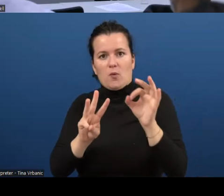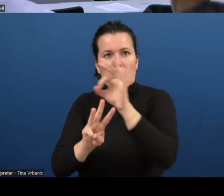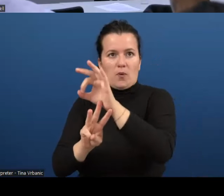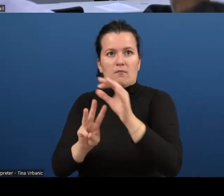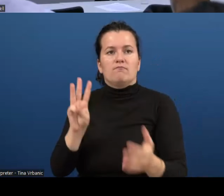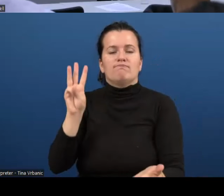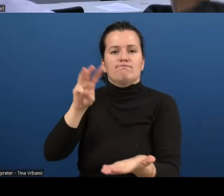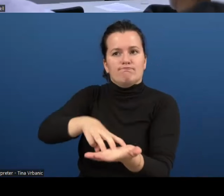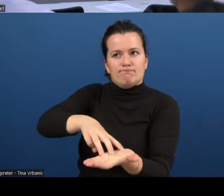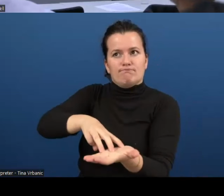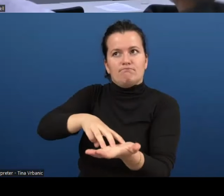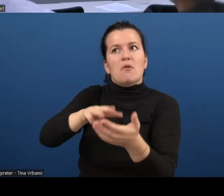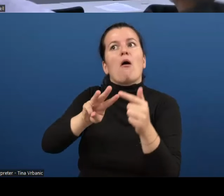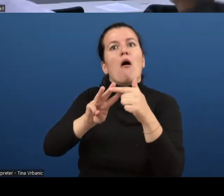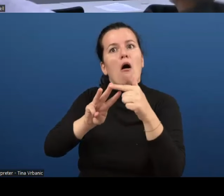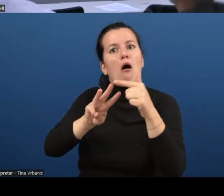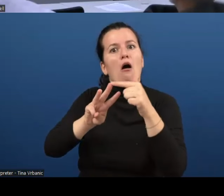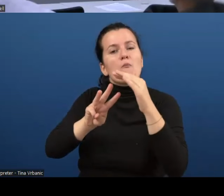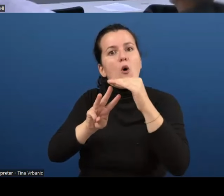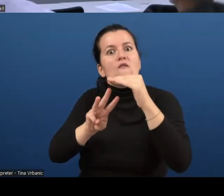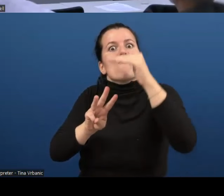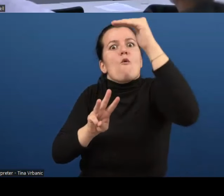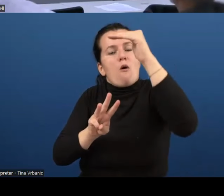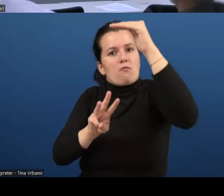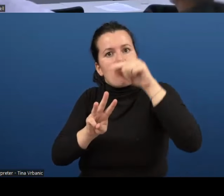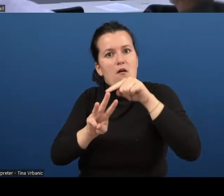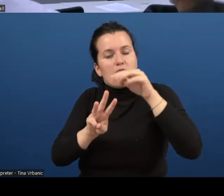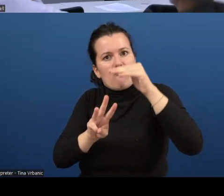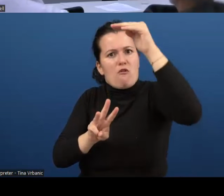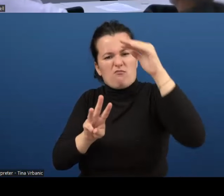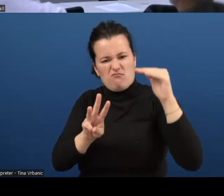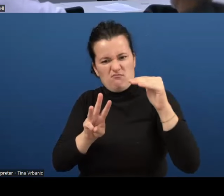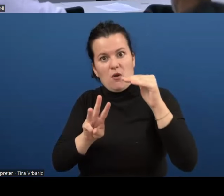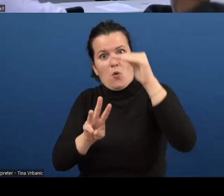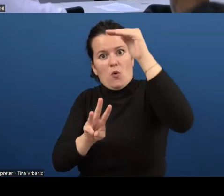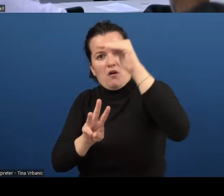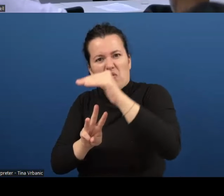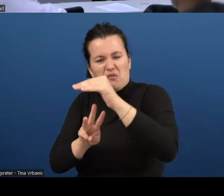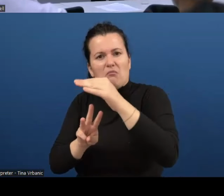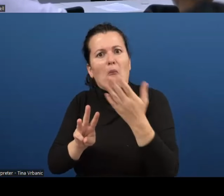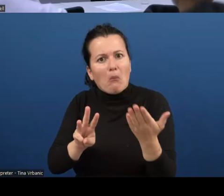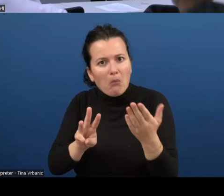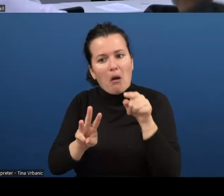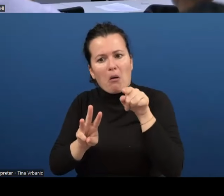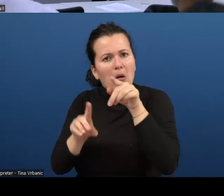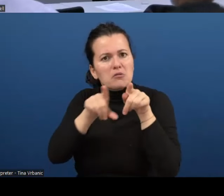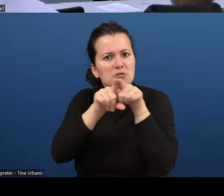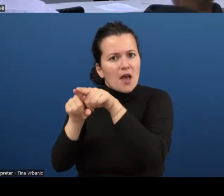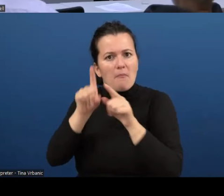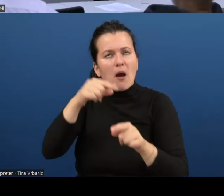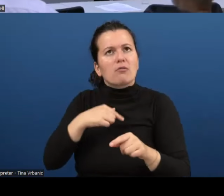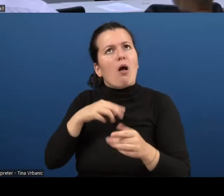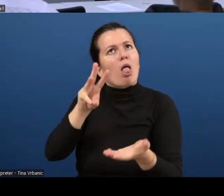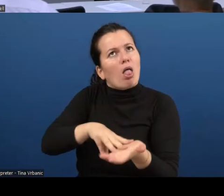that. So, and also for the cold one. Yeah. So if you do this experiment yourself, you